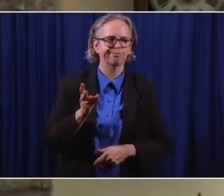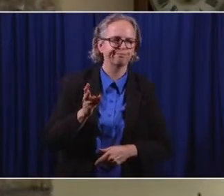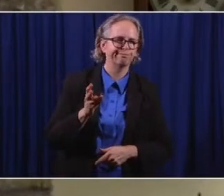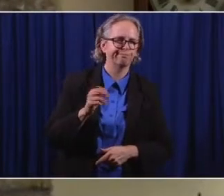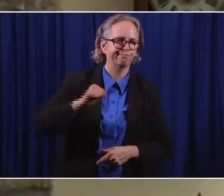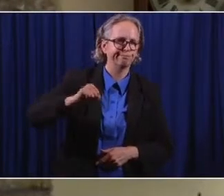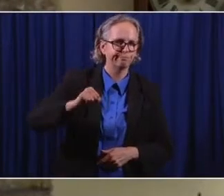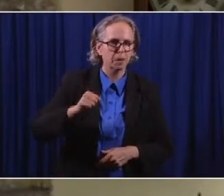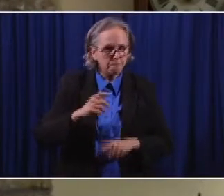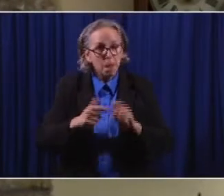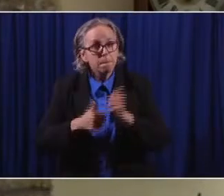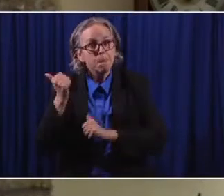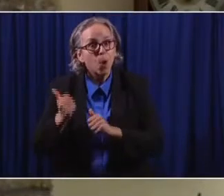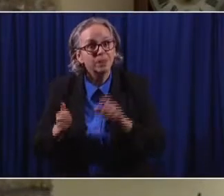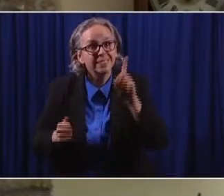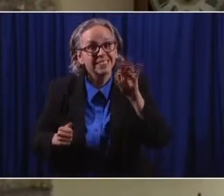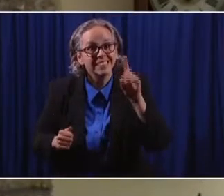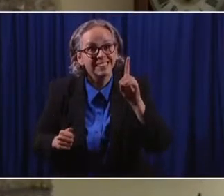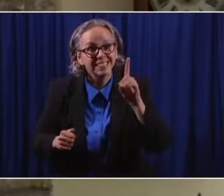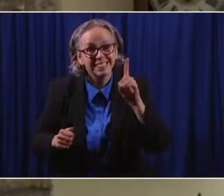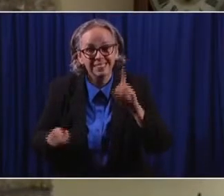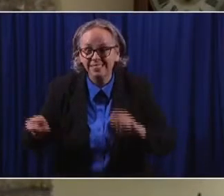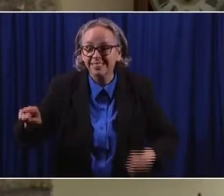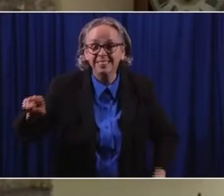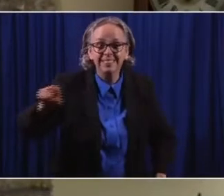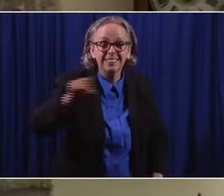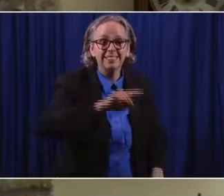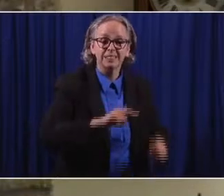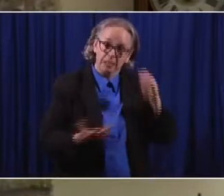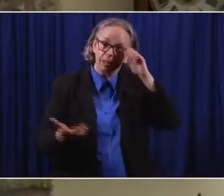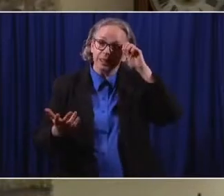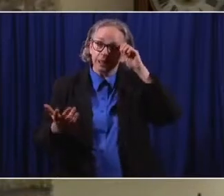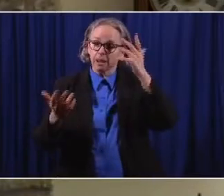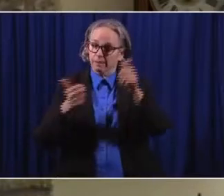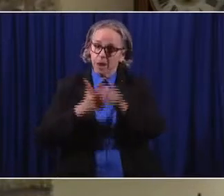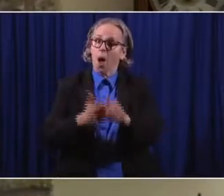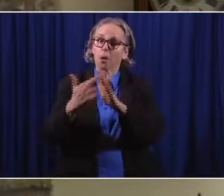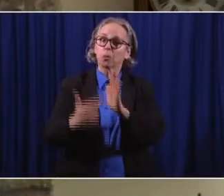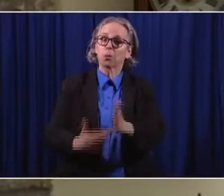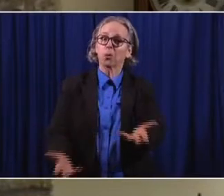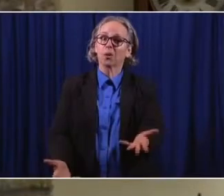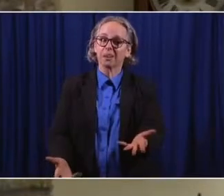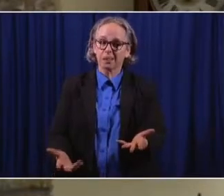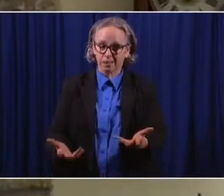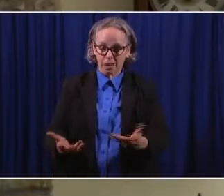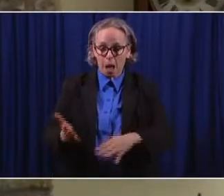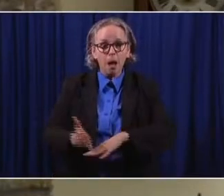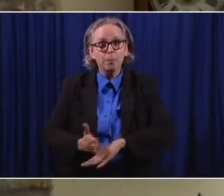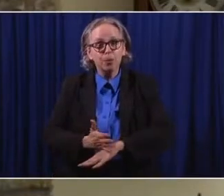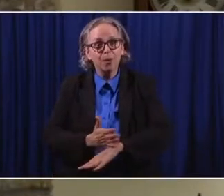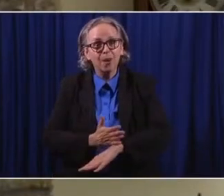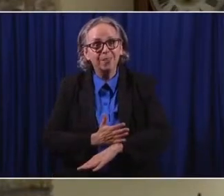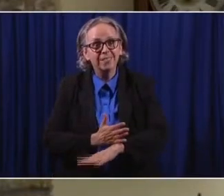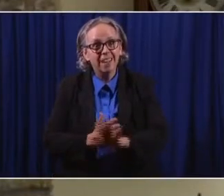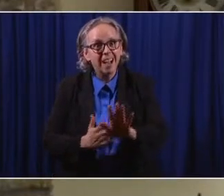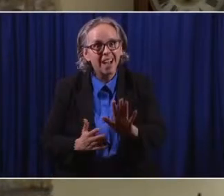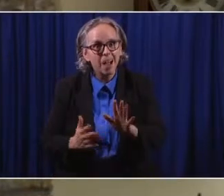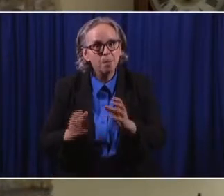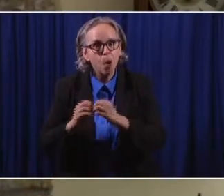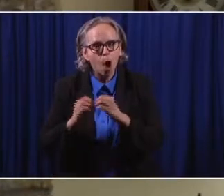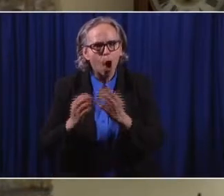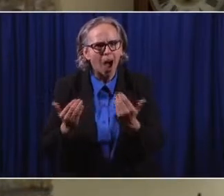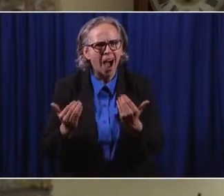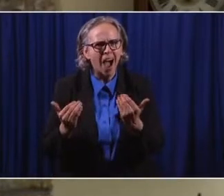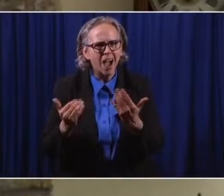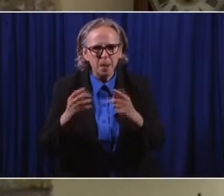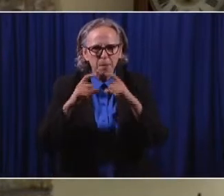But the majority of the people who talked today on the call said, hey, we're doing better. It continues to edge up. So